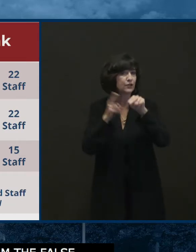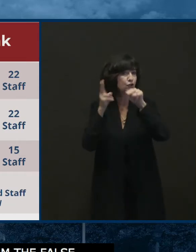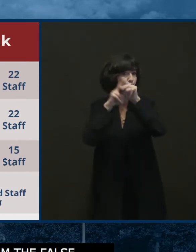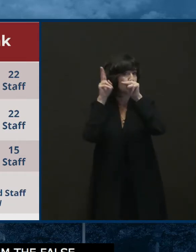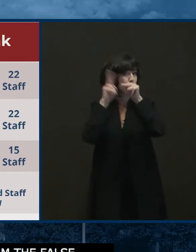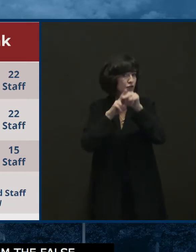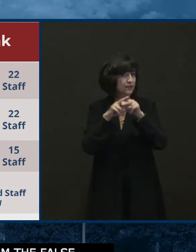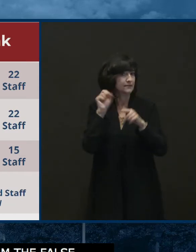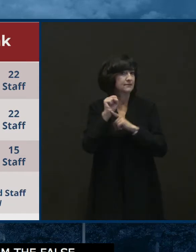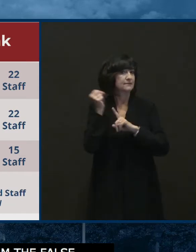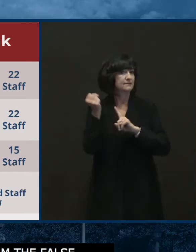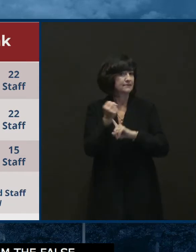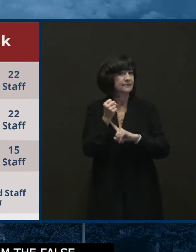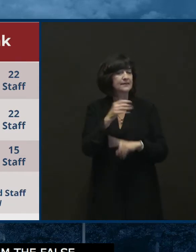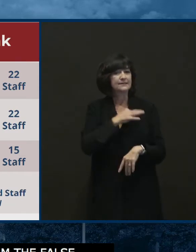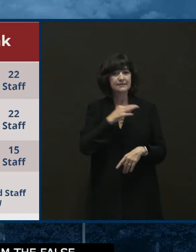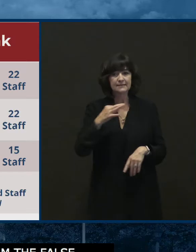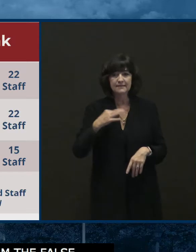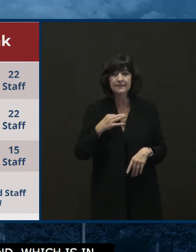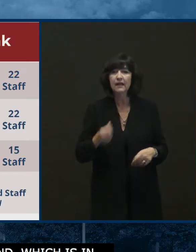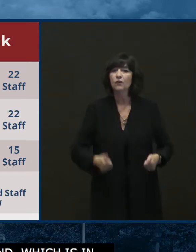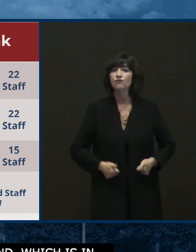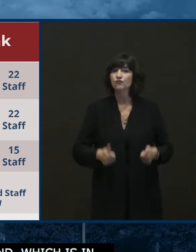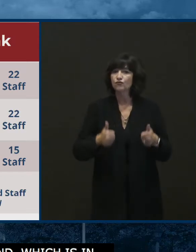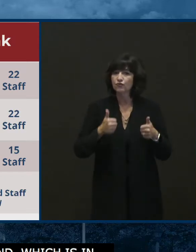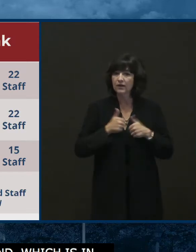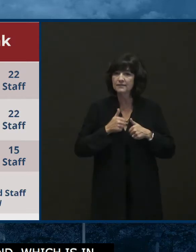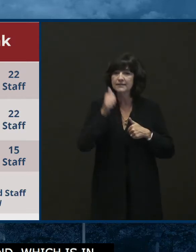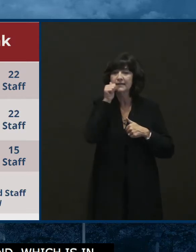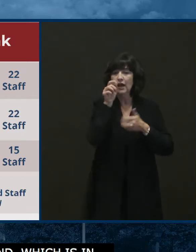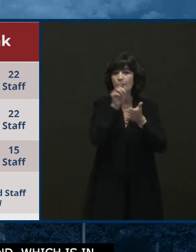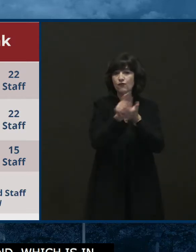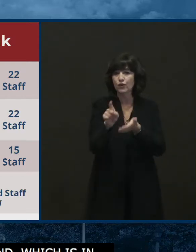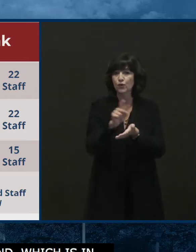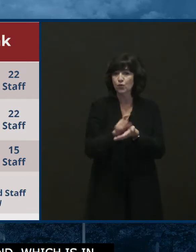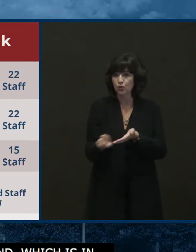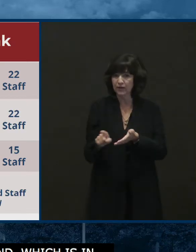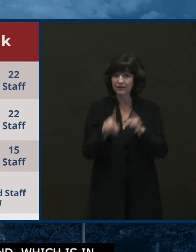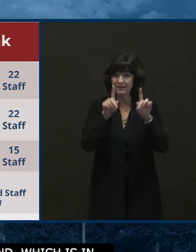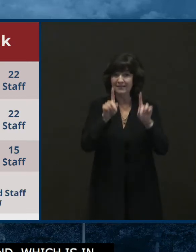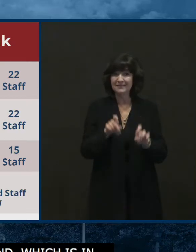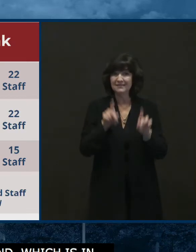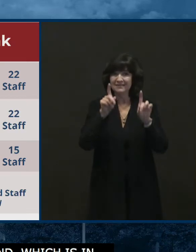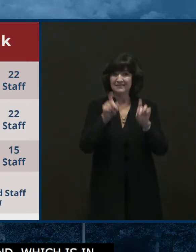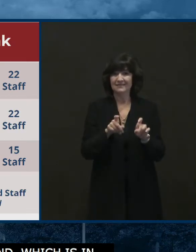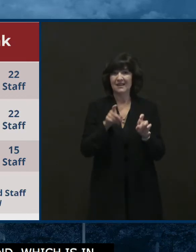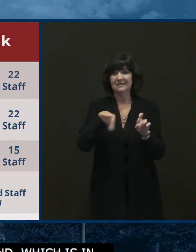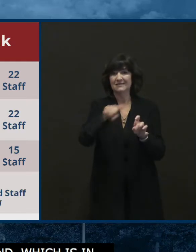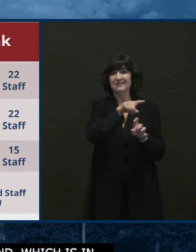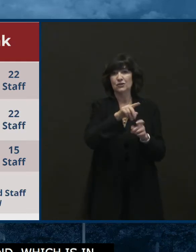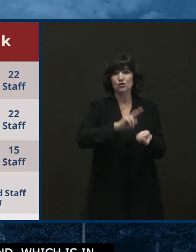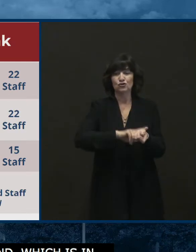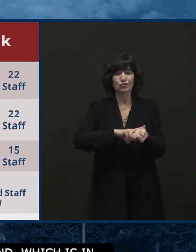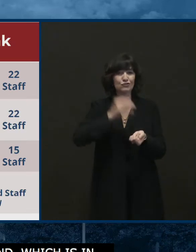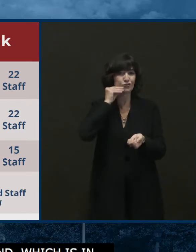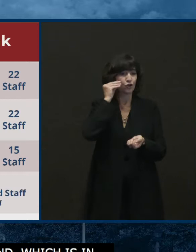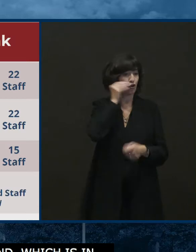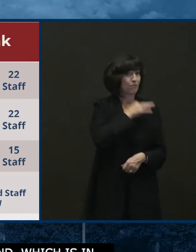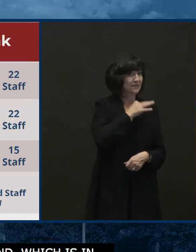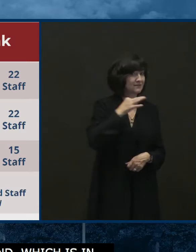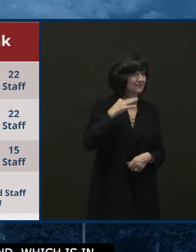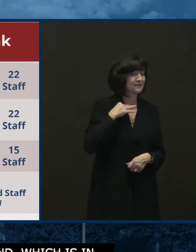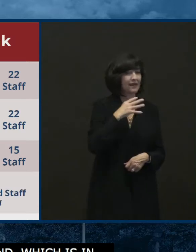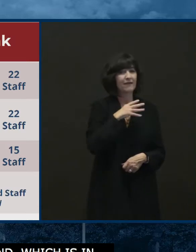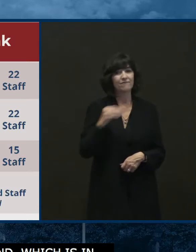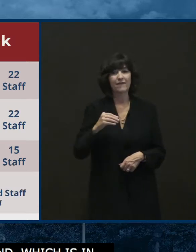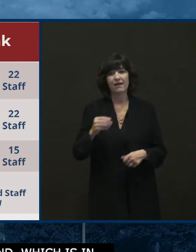residents, which means that weekly testing among staff is so critically important, and all of the infection